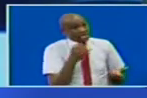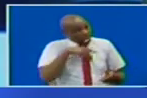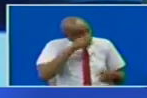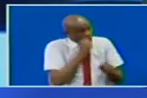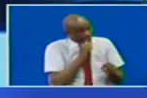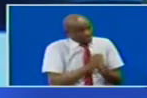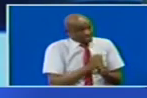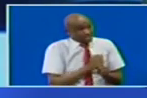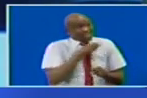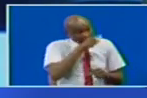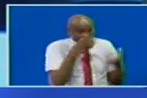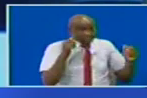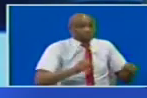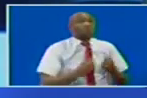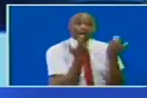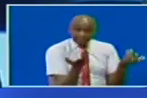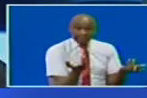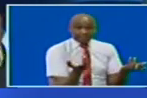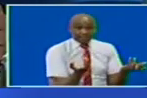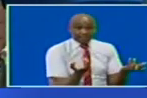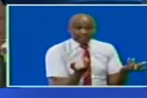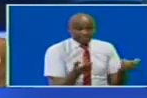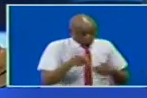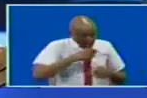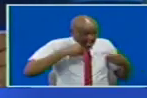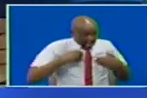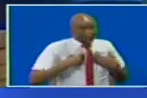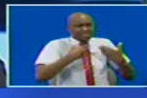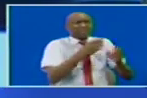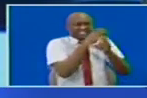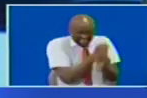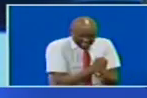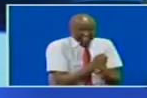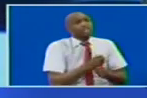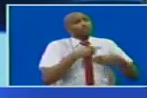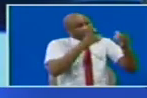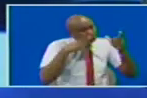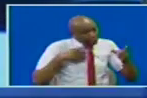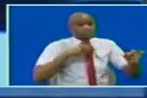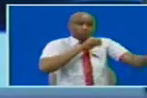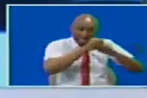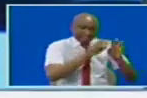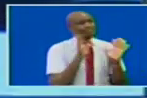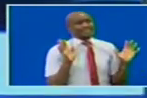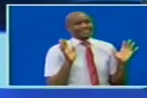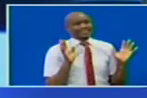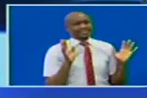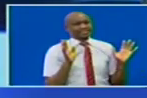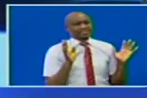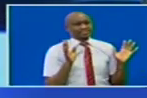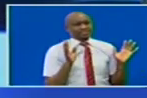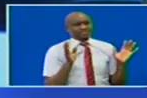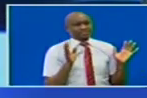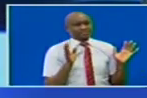operates, these things can happen, because we have entrusted officers to manage certain processes.